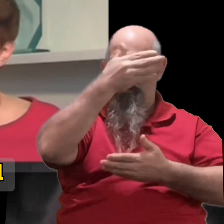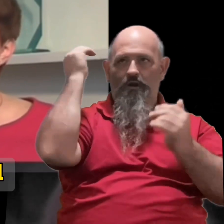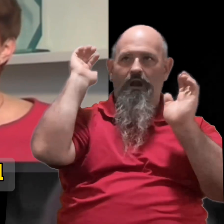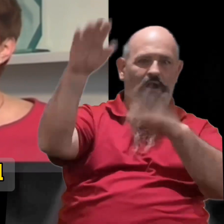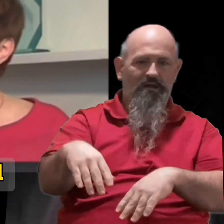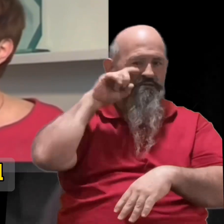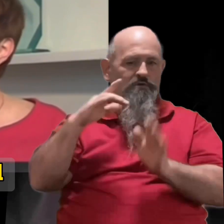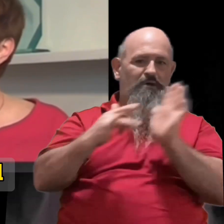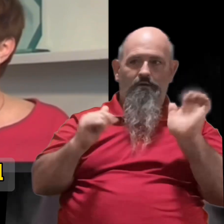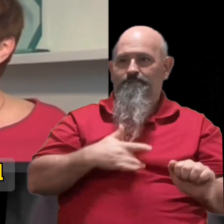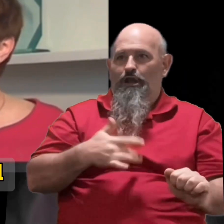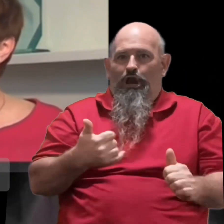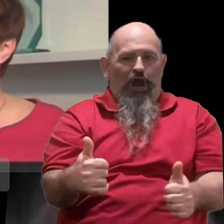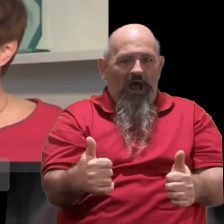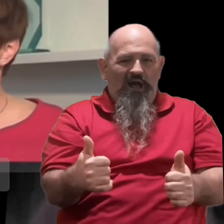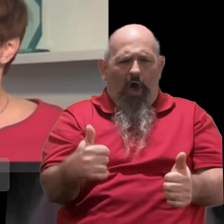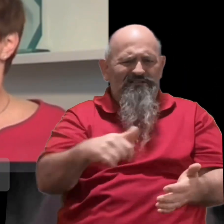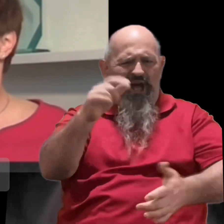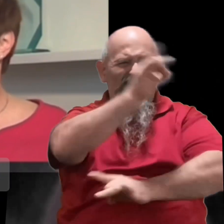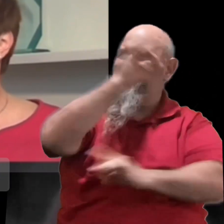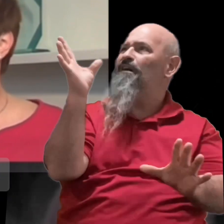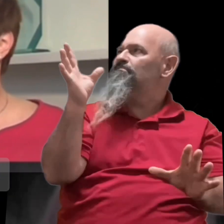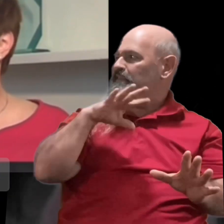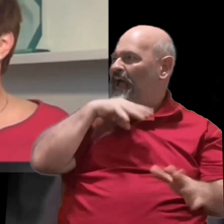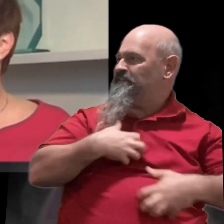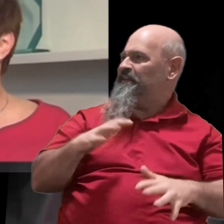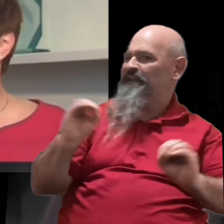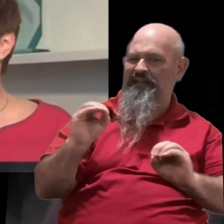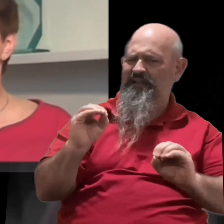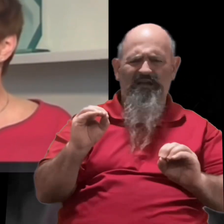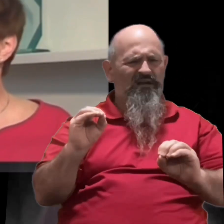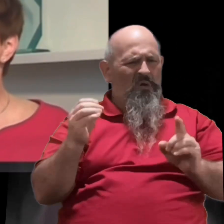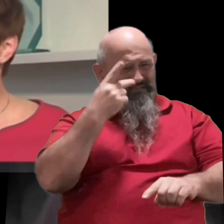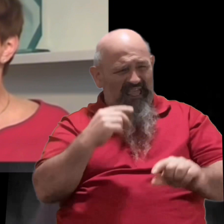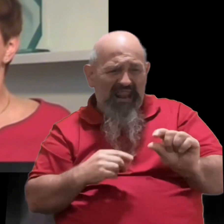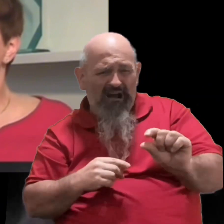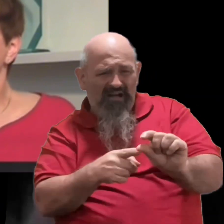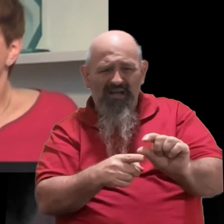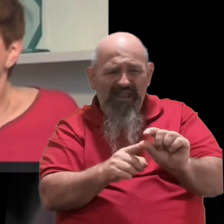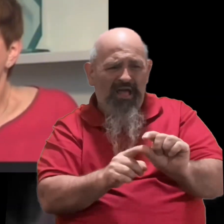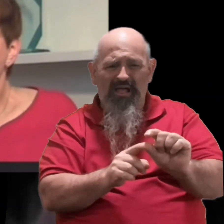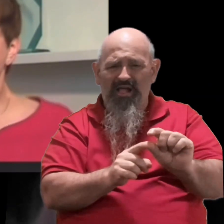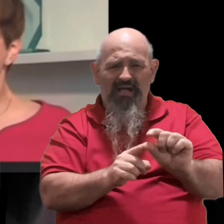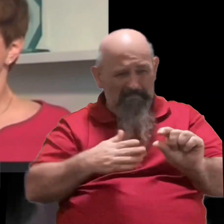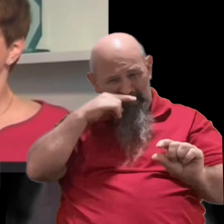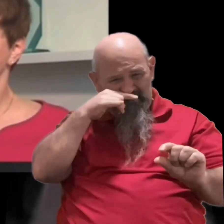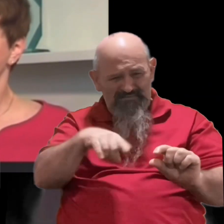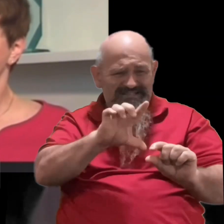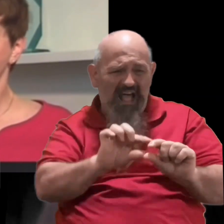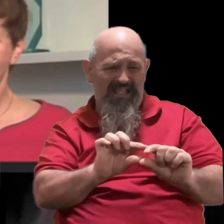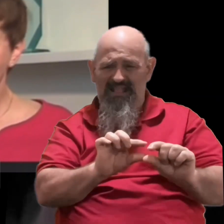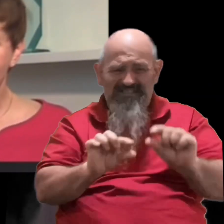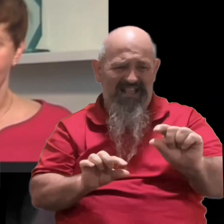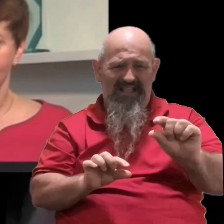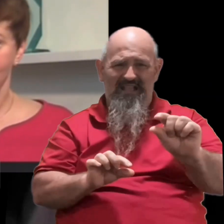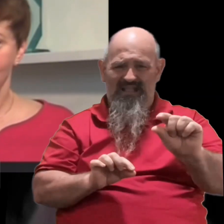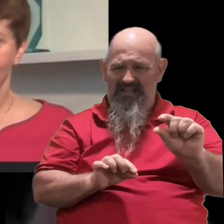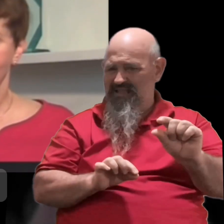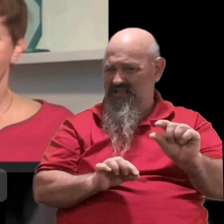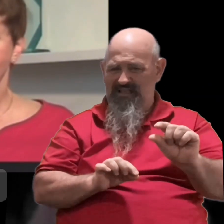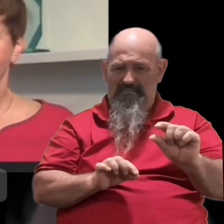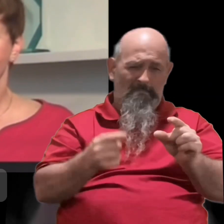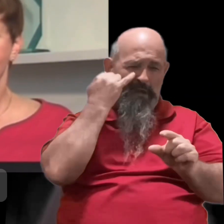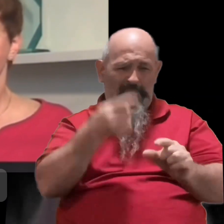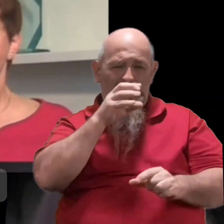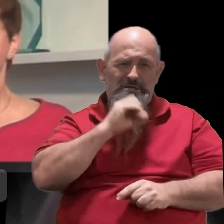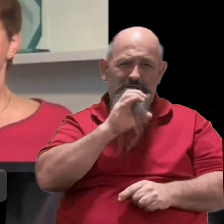is that sexual abuse can feel good if it's not violent and nasty. I mean, you see my kids, when they were tiny, when